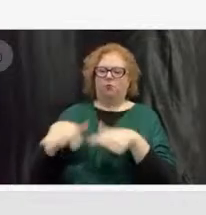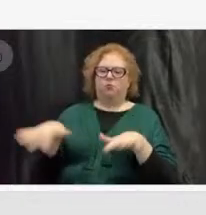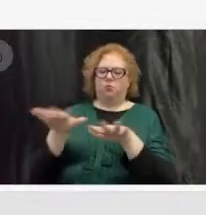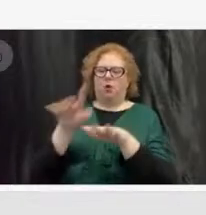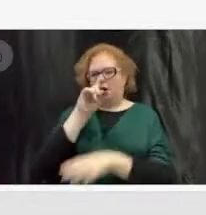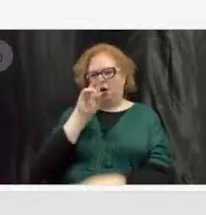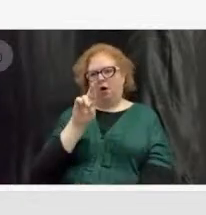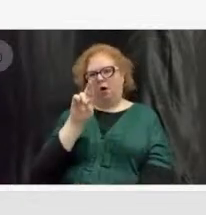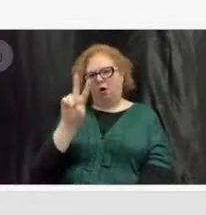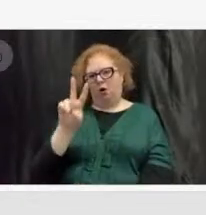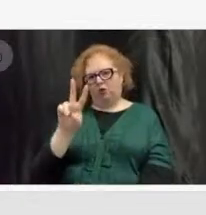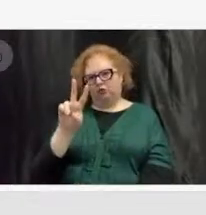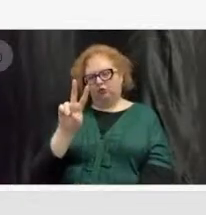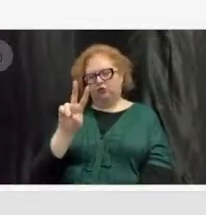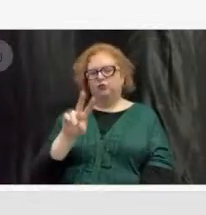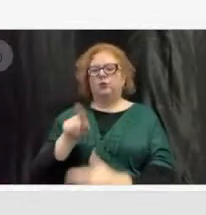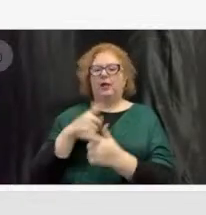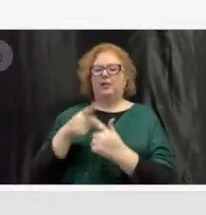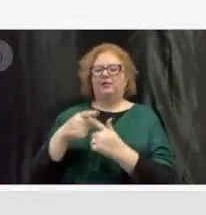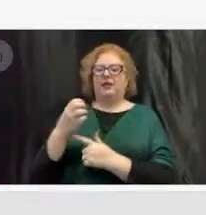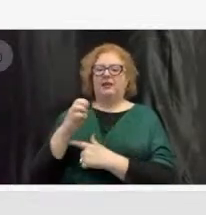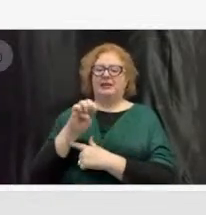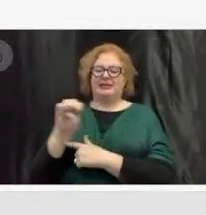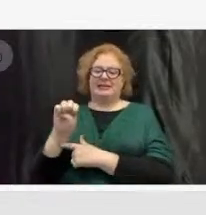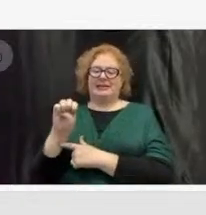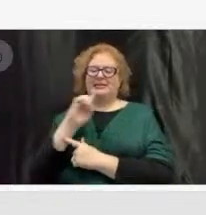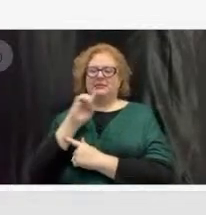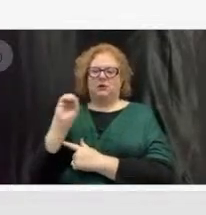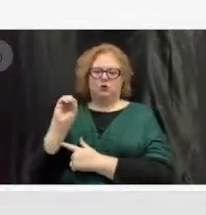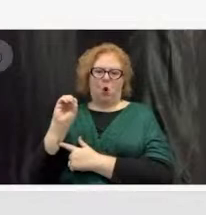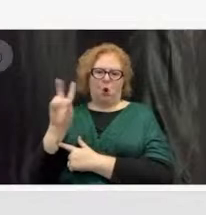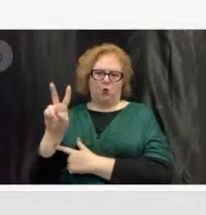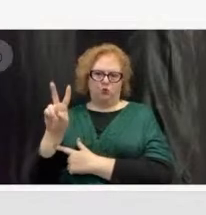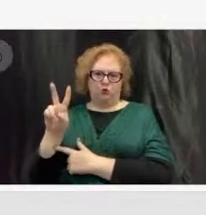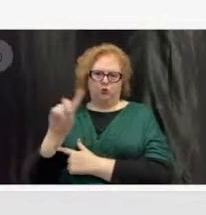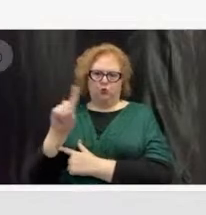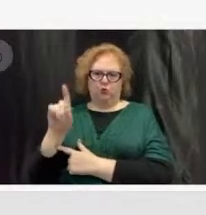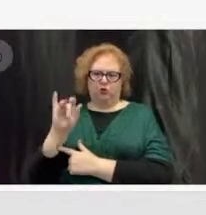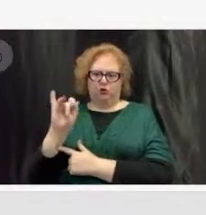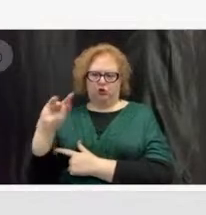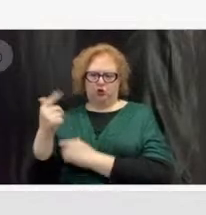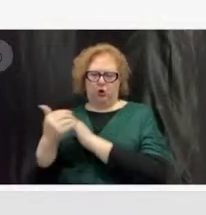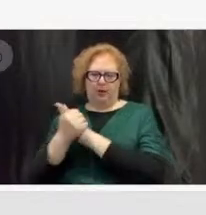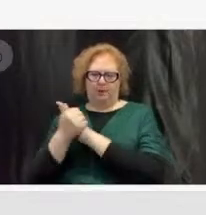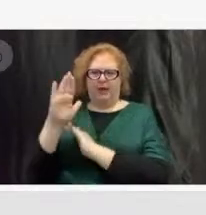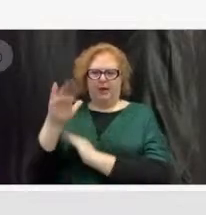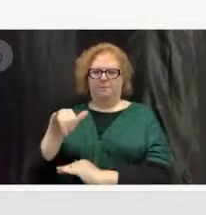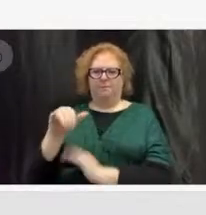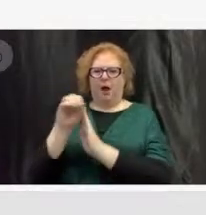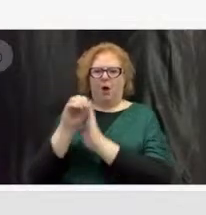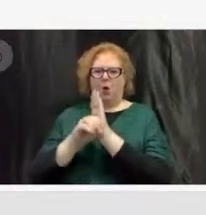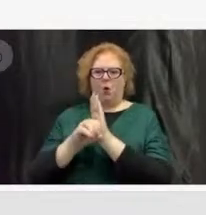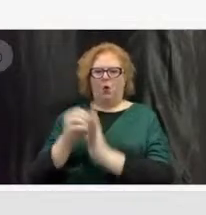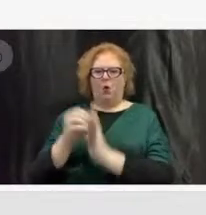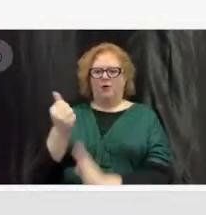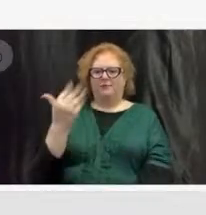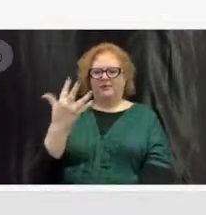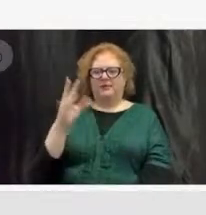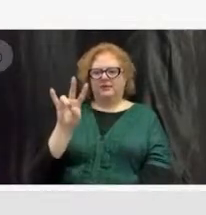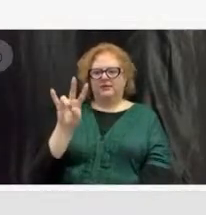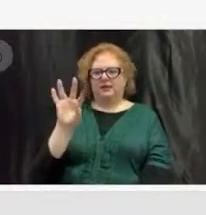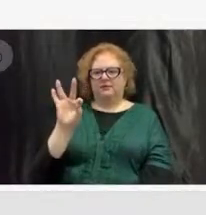To the east of the application site is O2 zoning, amended by Ordinance 15793